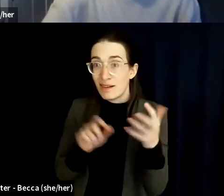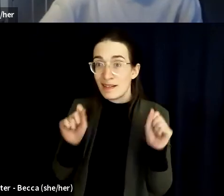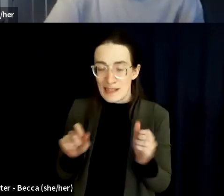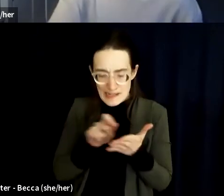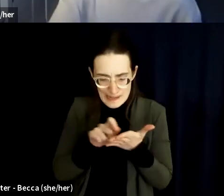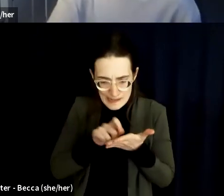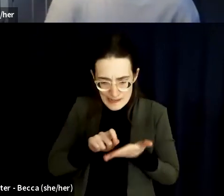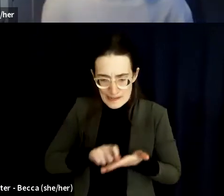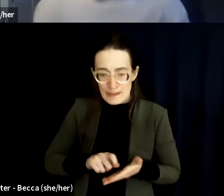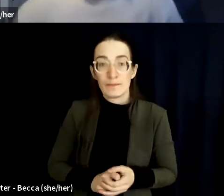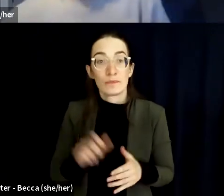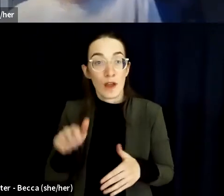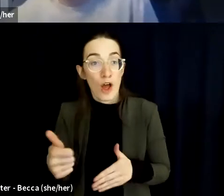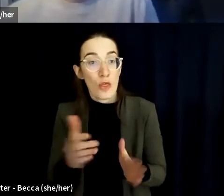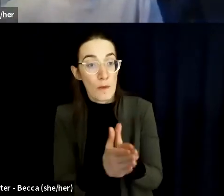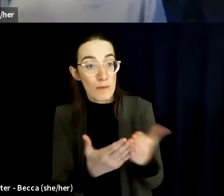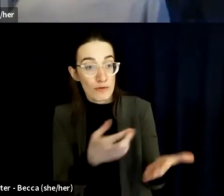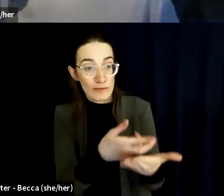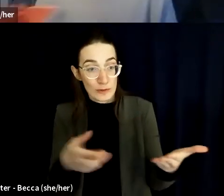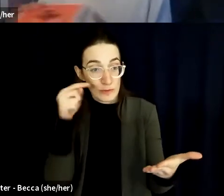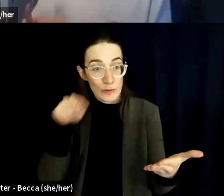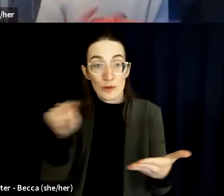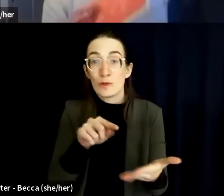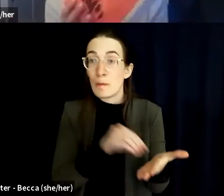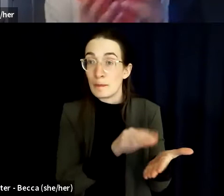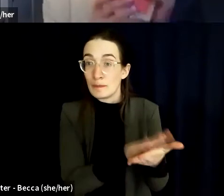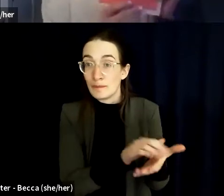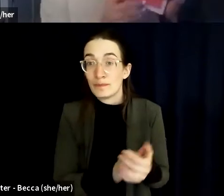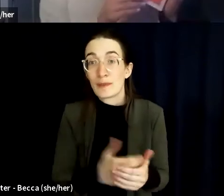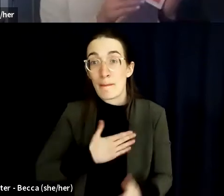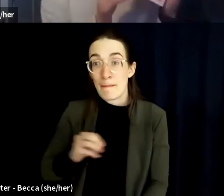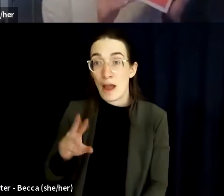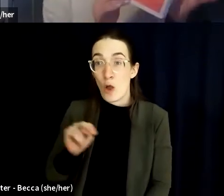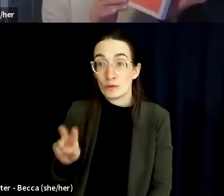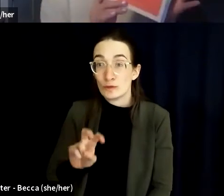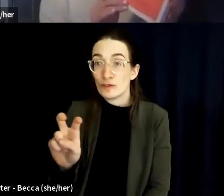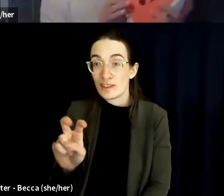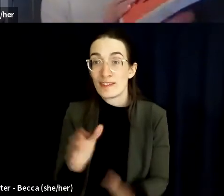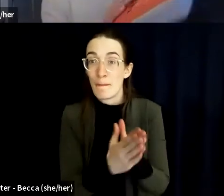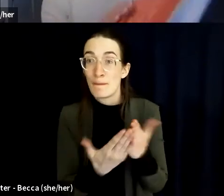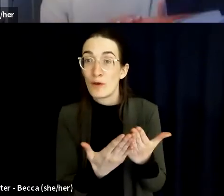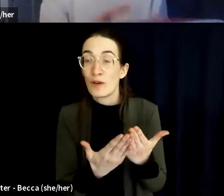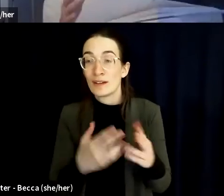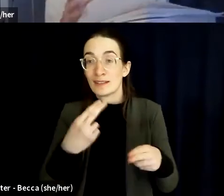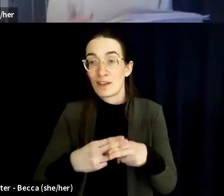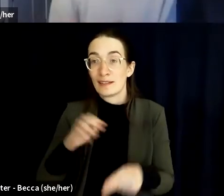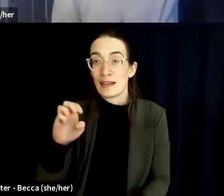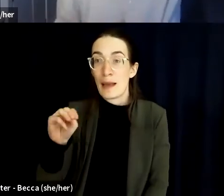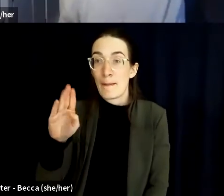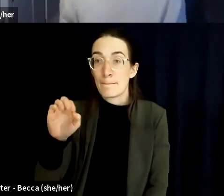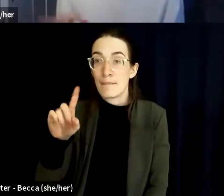another book resource because for me personally, in my own journey, this is the book, Embodied Healing, and it's also